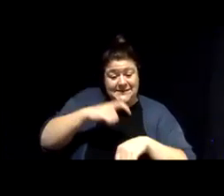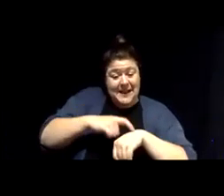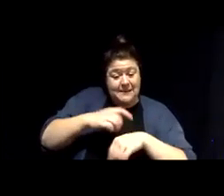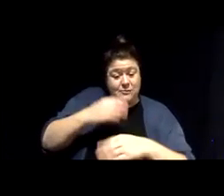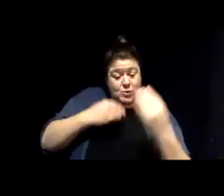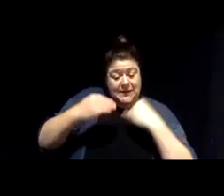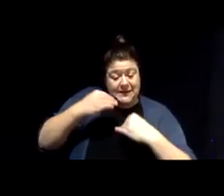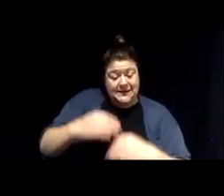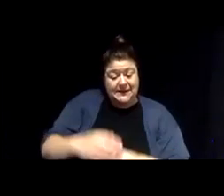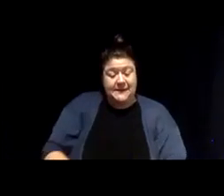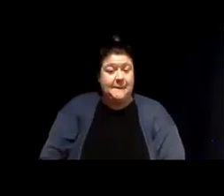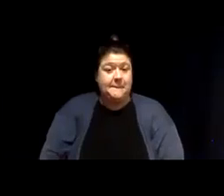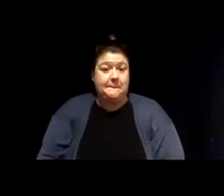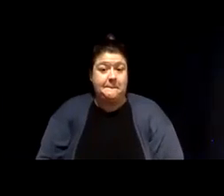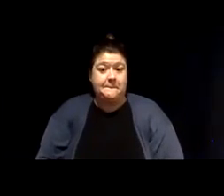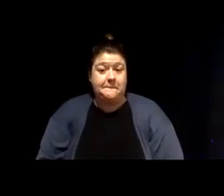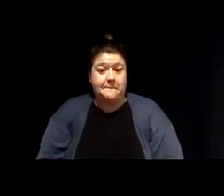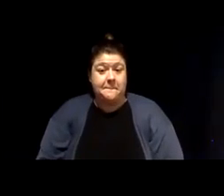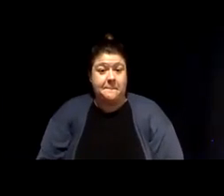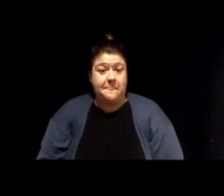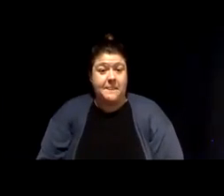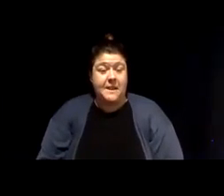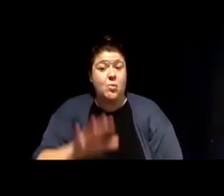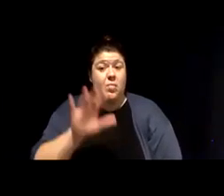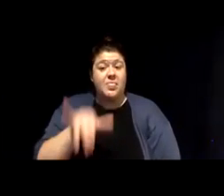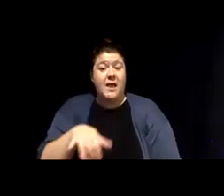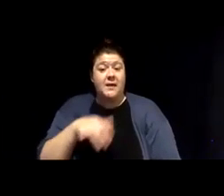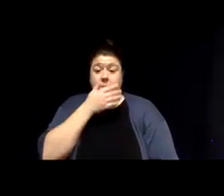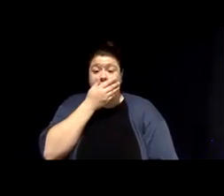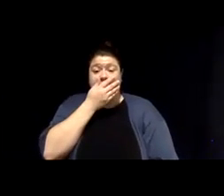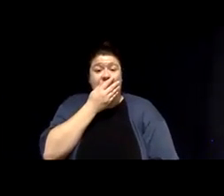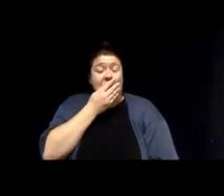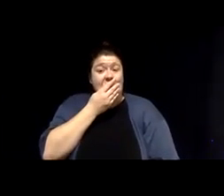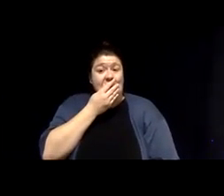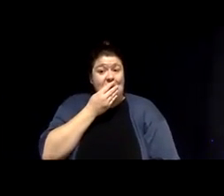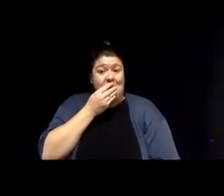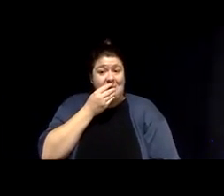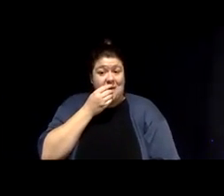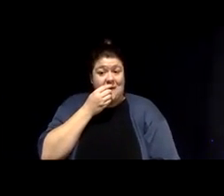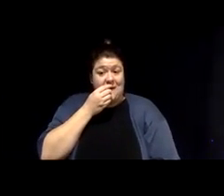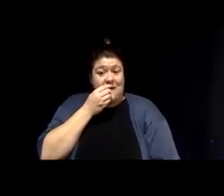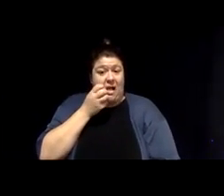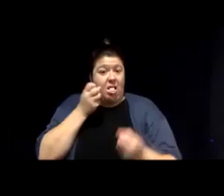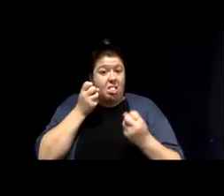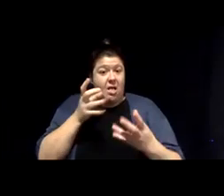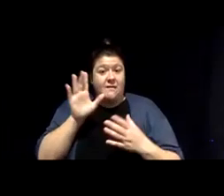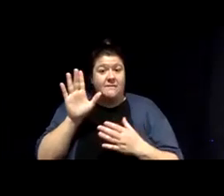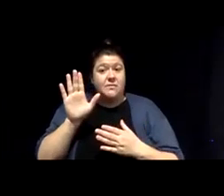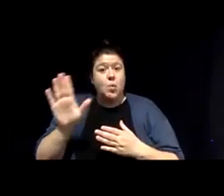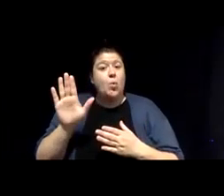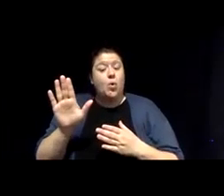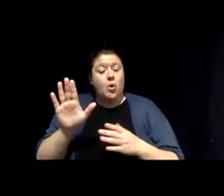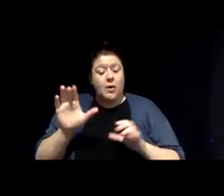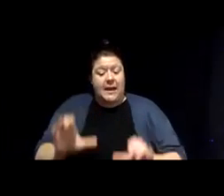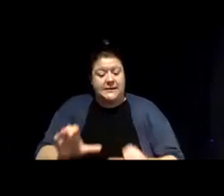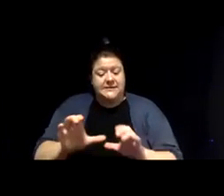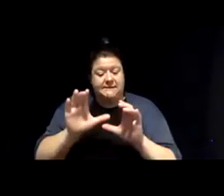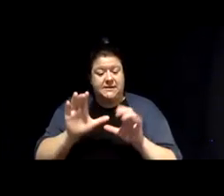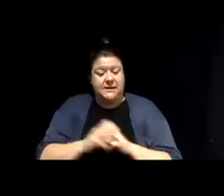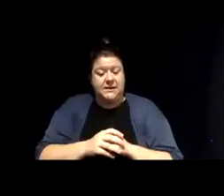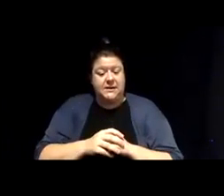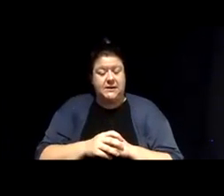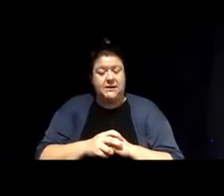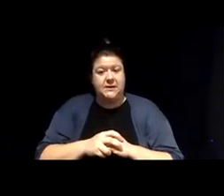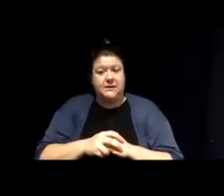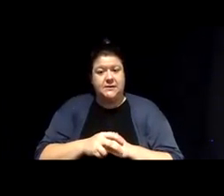it actually regulates a lot of your activities. Okay,